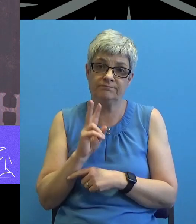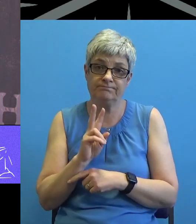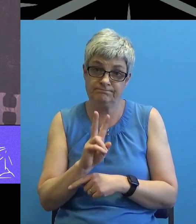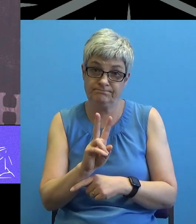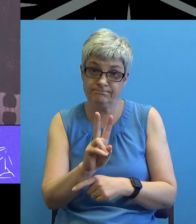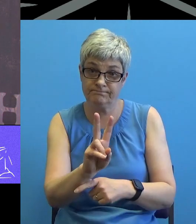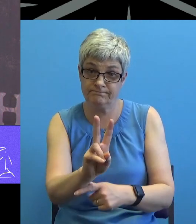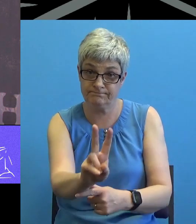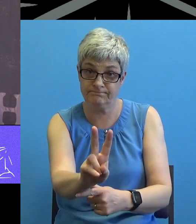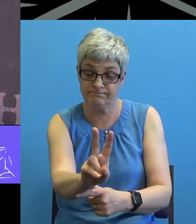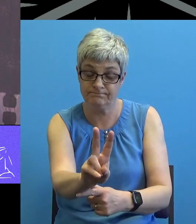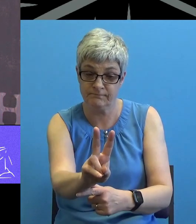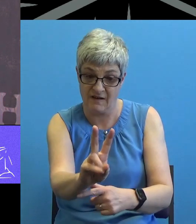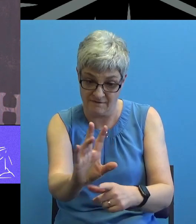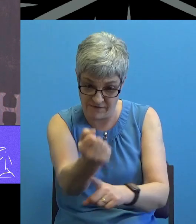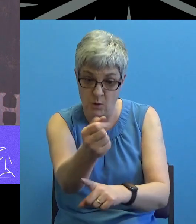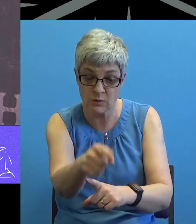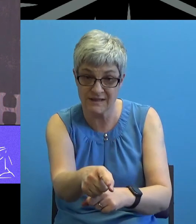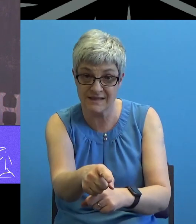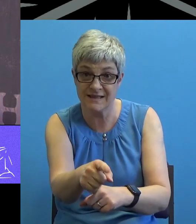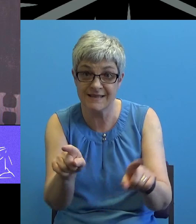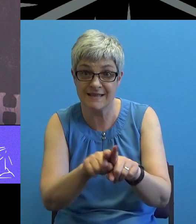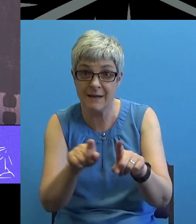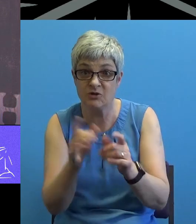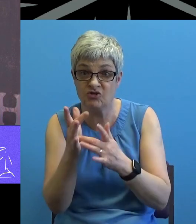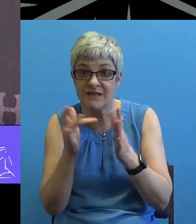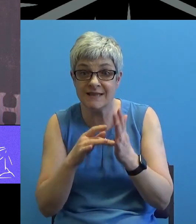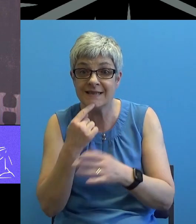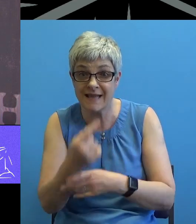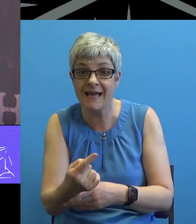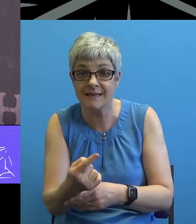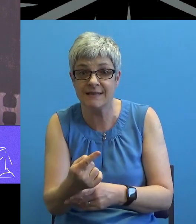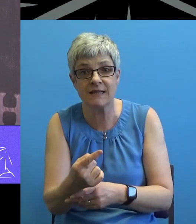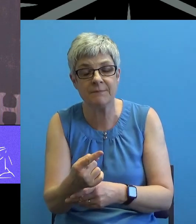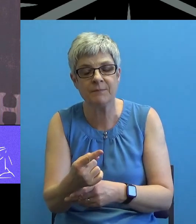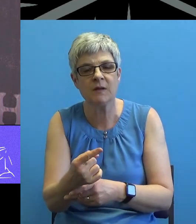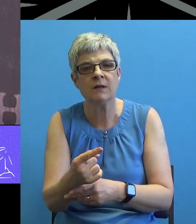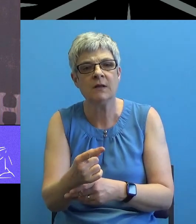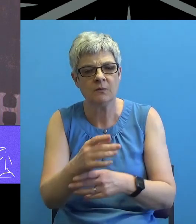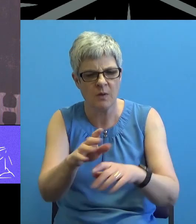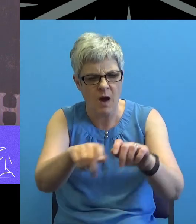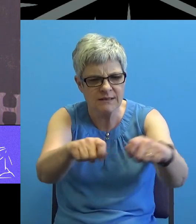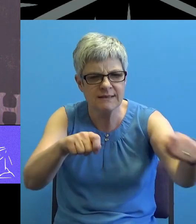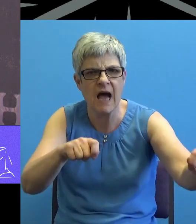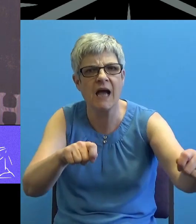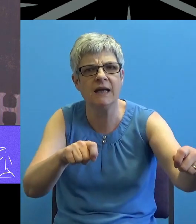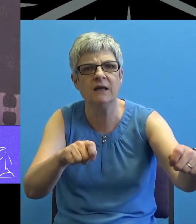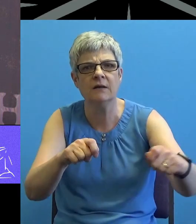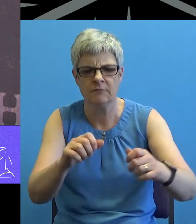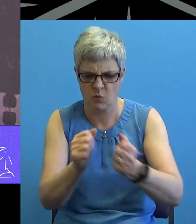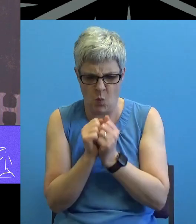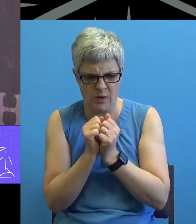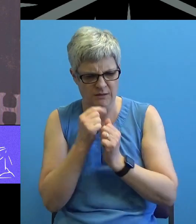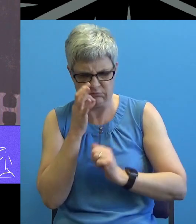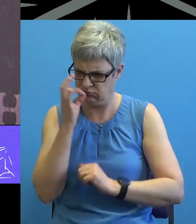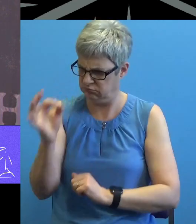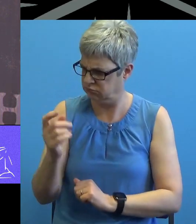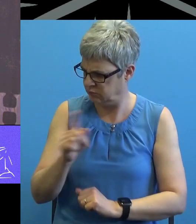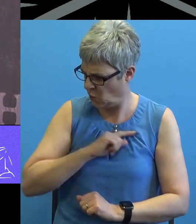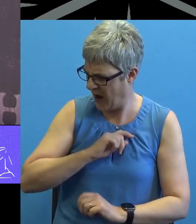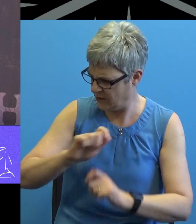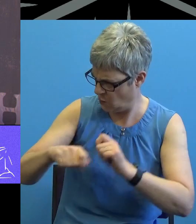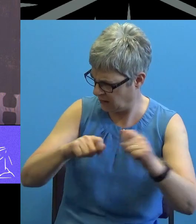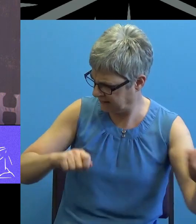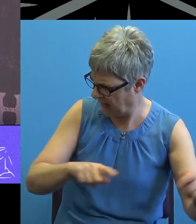Those who were sent ahead went and found it just as he had told them. As they were untying the colt, its owners asked them, "Why